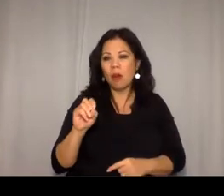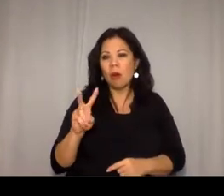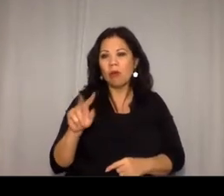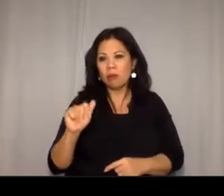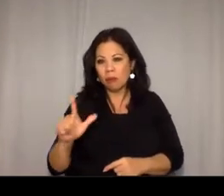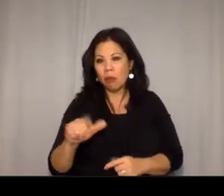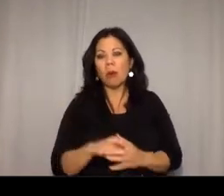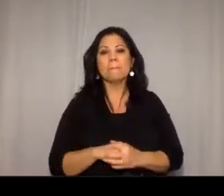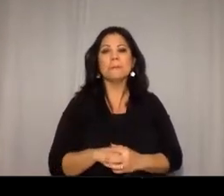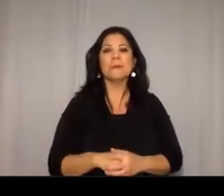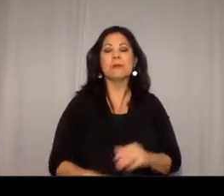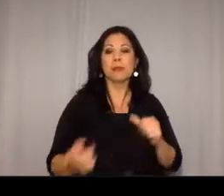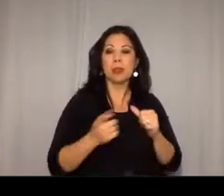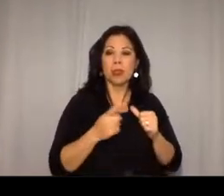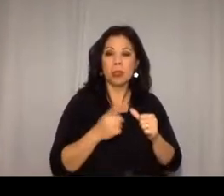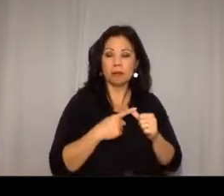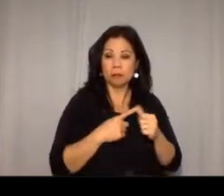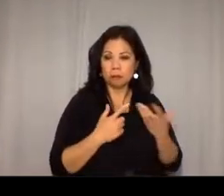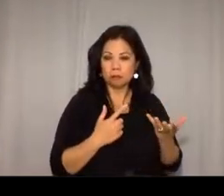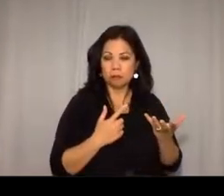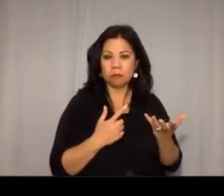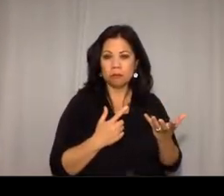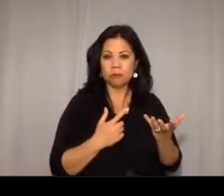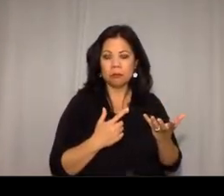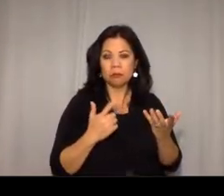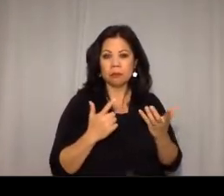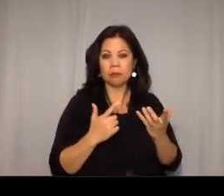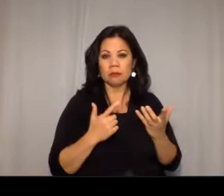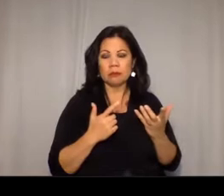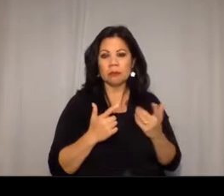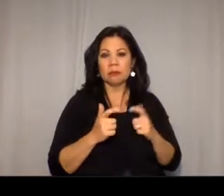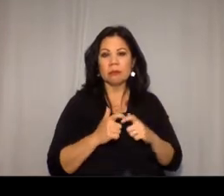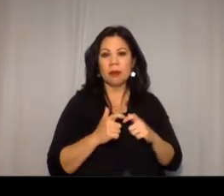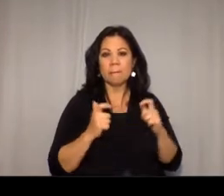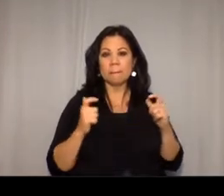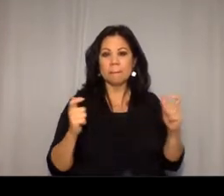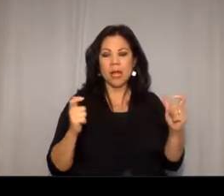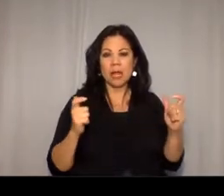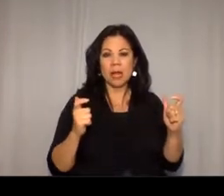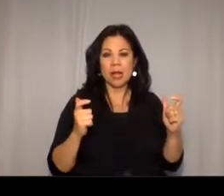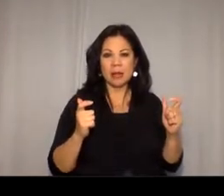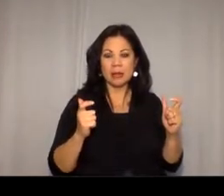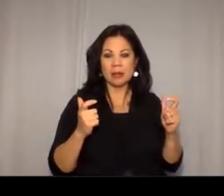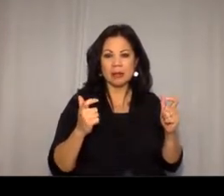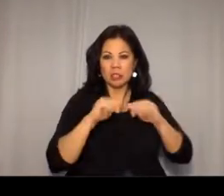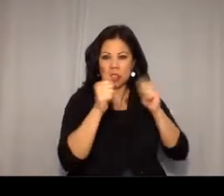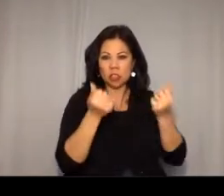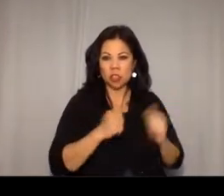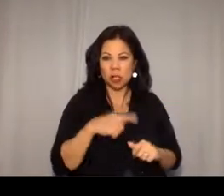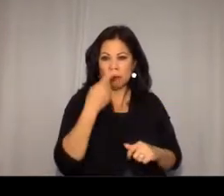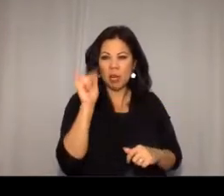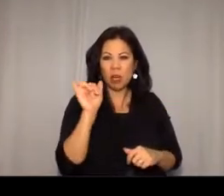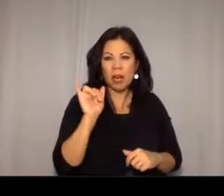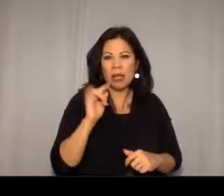here. The first shape would be this large kind of tear shape. So I'm going to just do